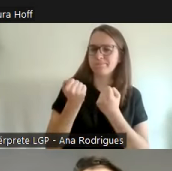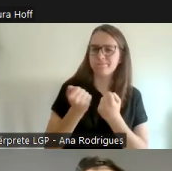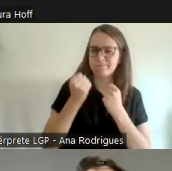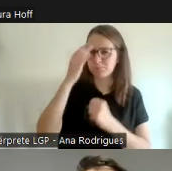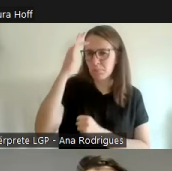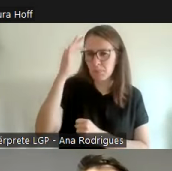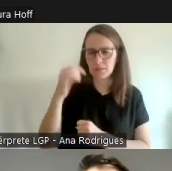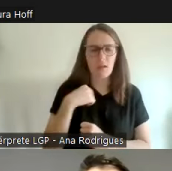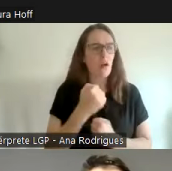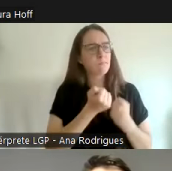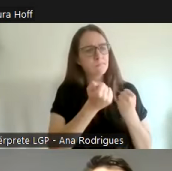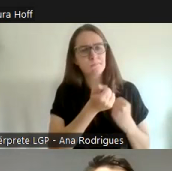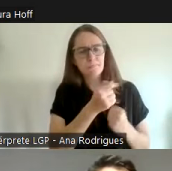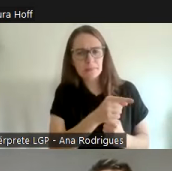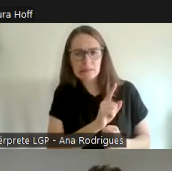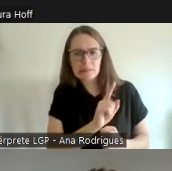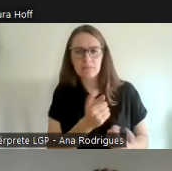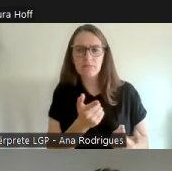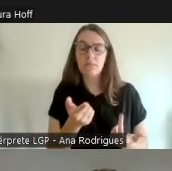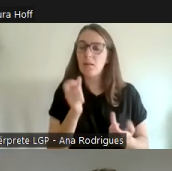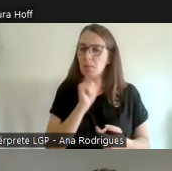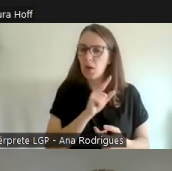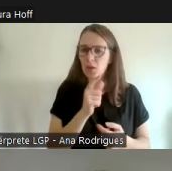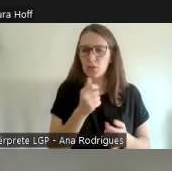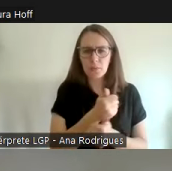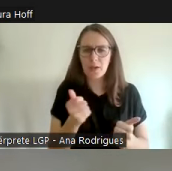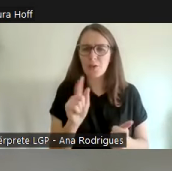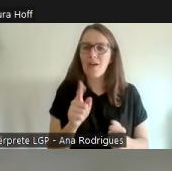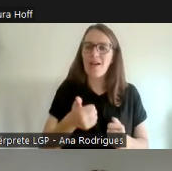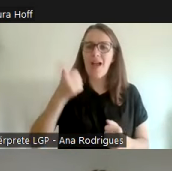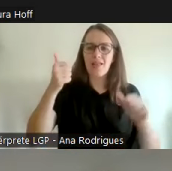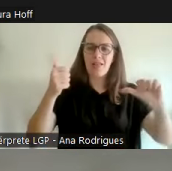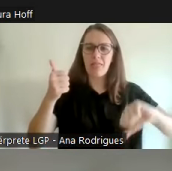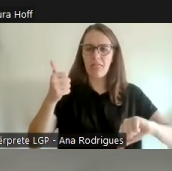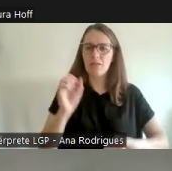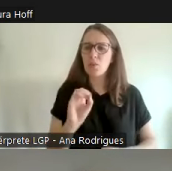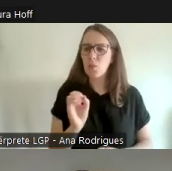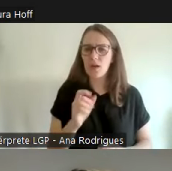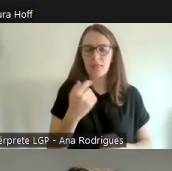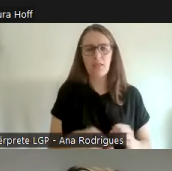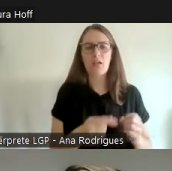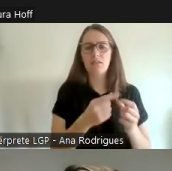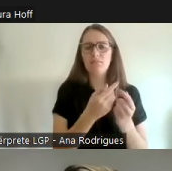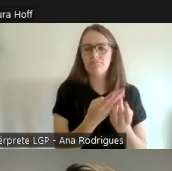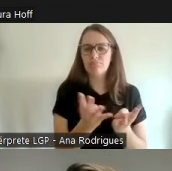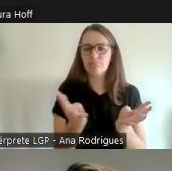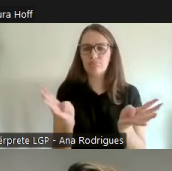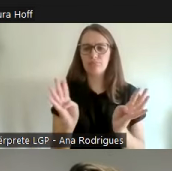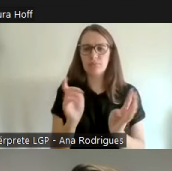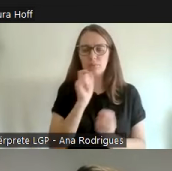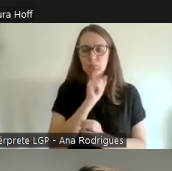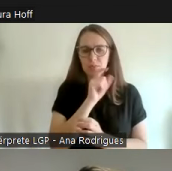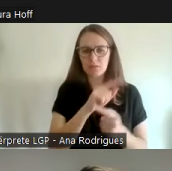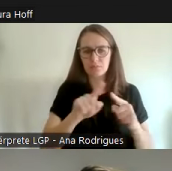can imagine this. So it is not 0-1, but there is a spectrum and there are many thoughts.